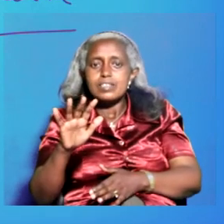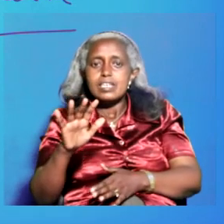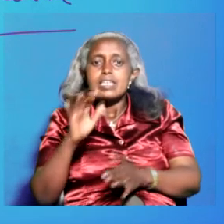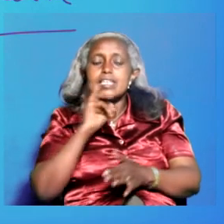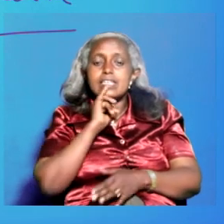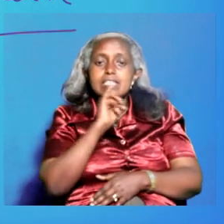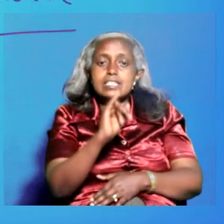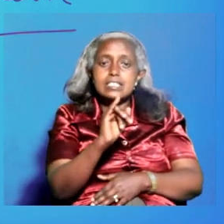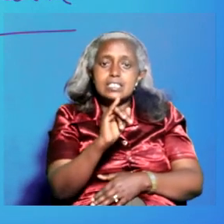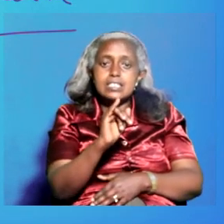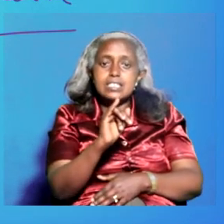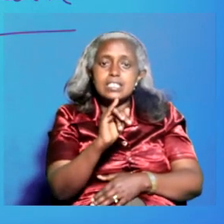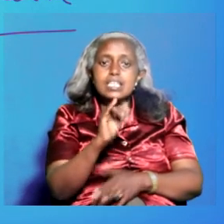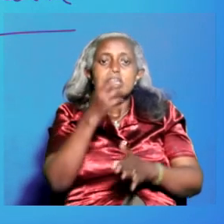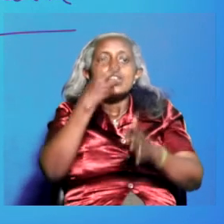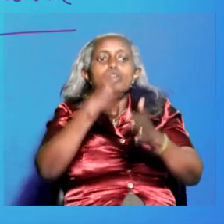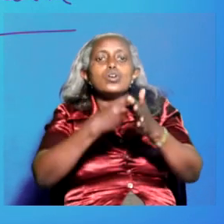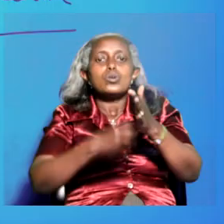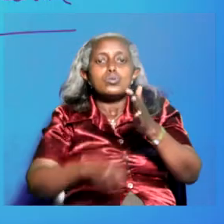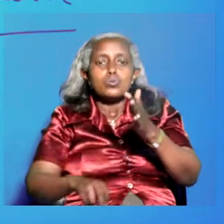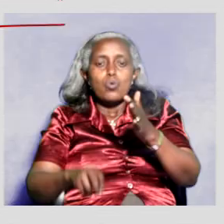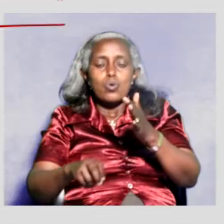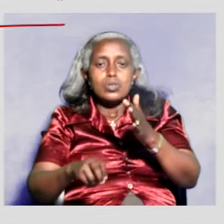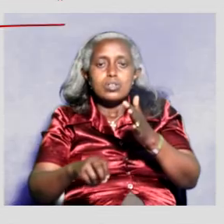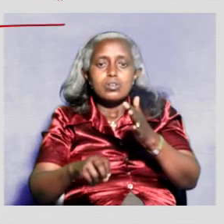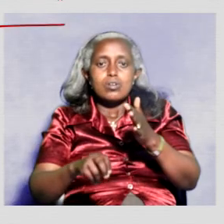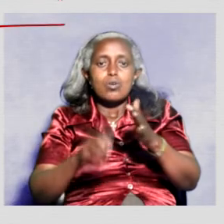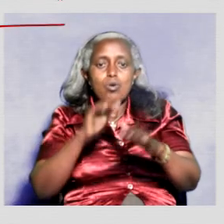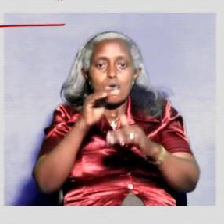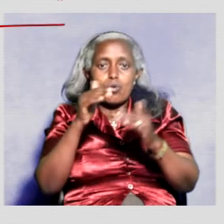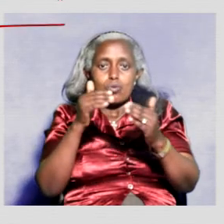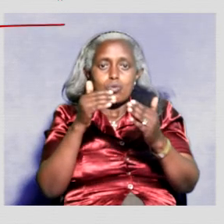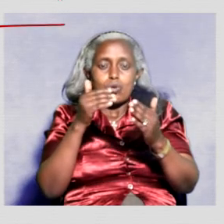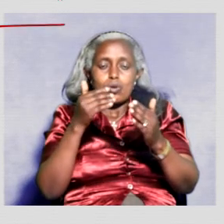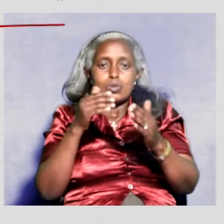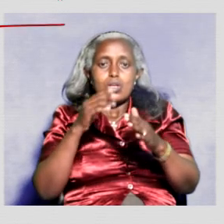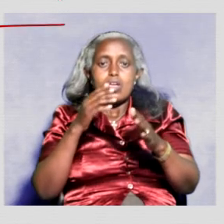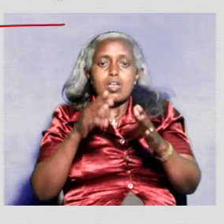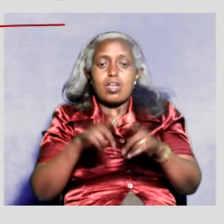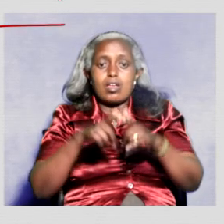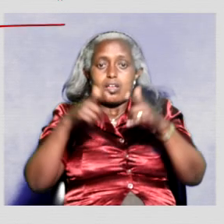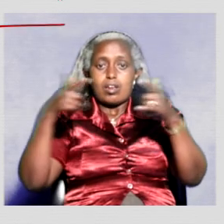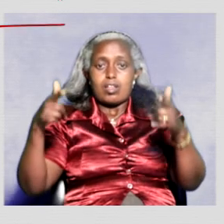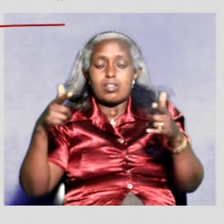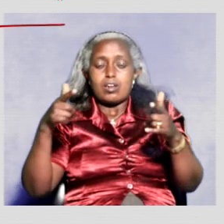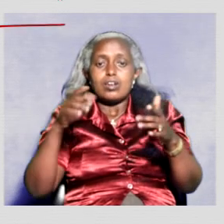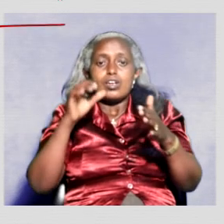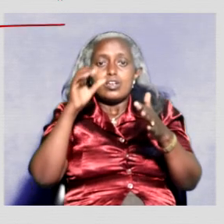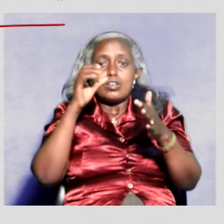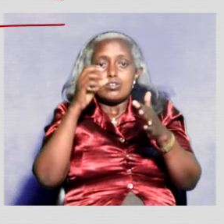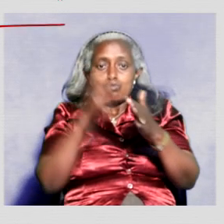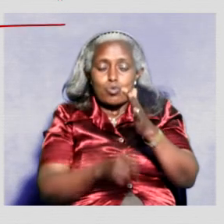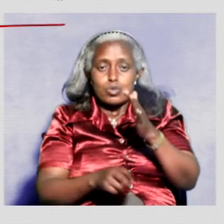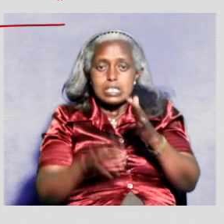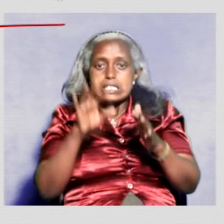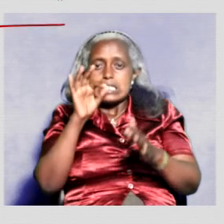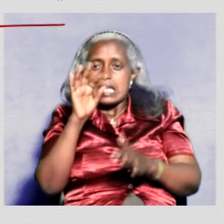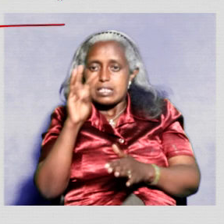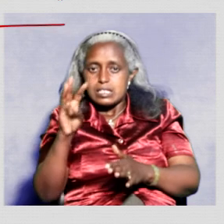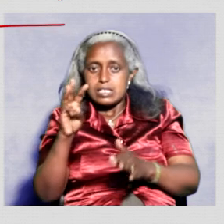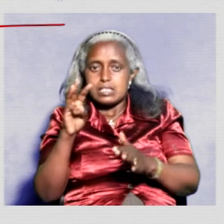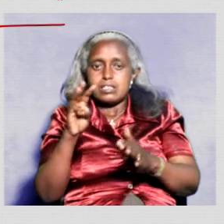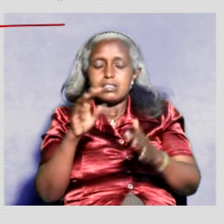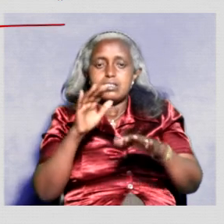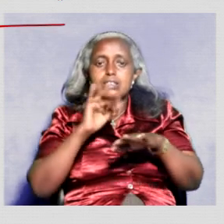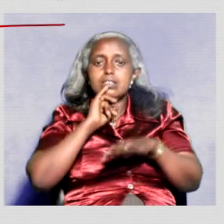85 is scored, or it has a greater score than 96% of the students. His score